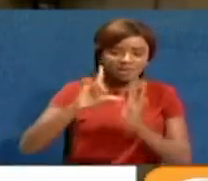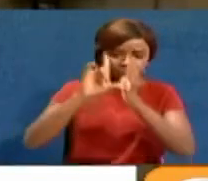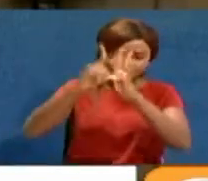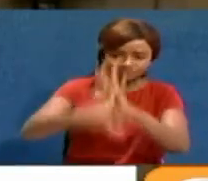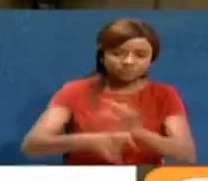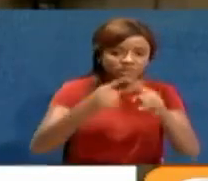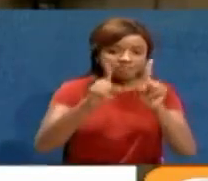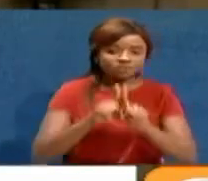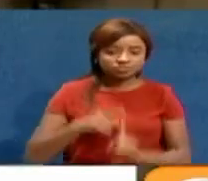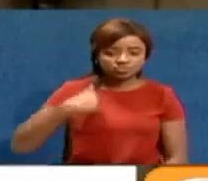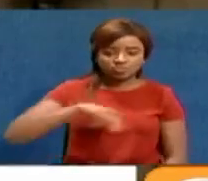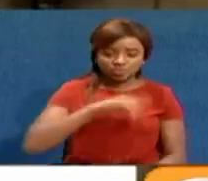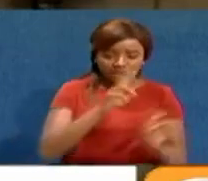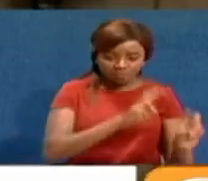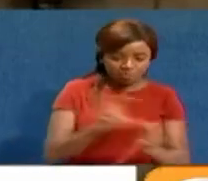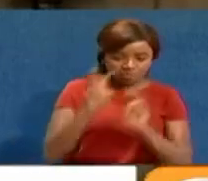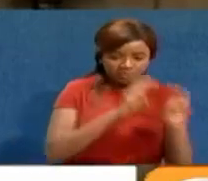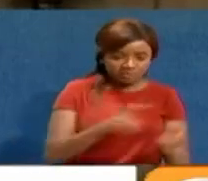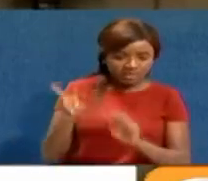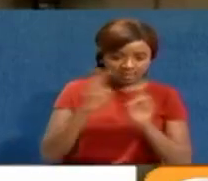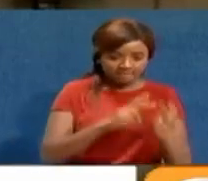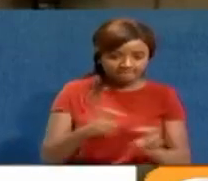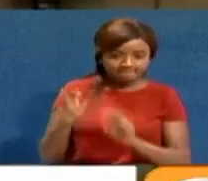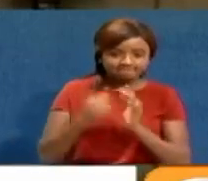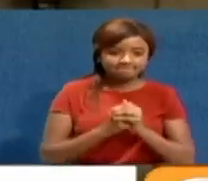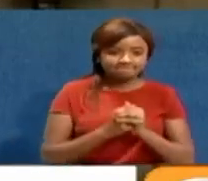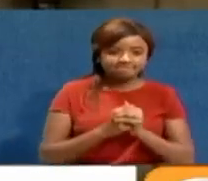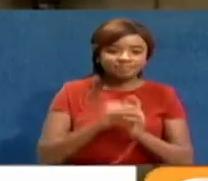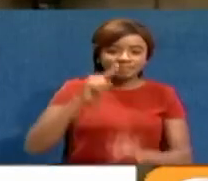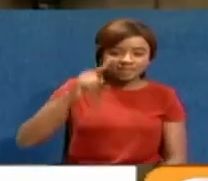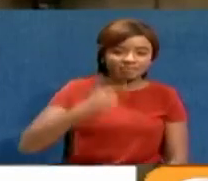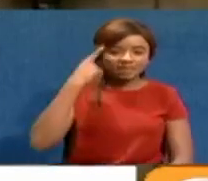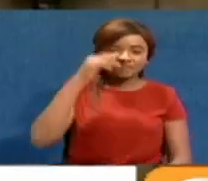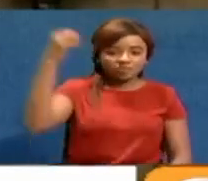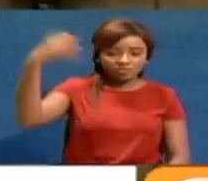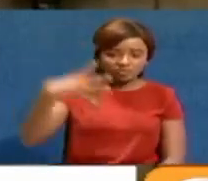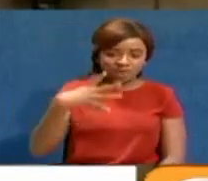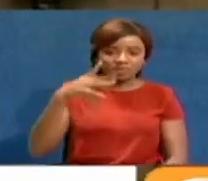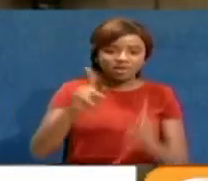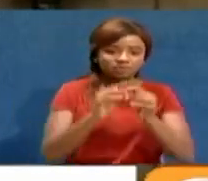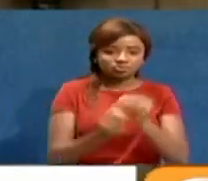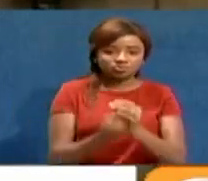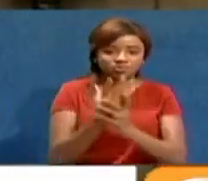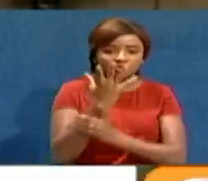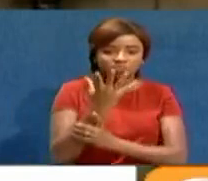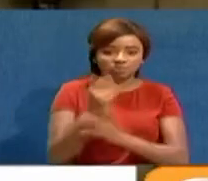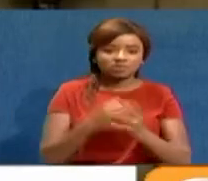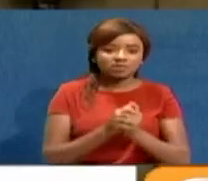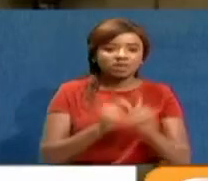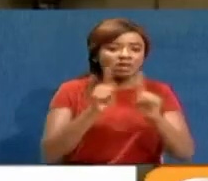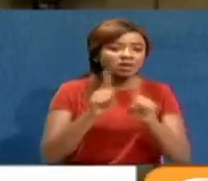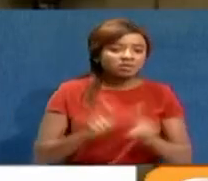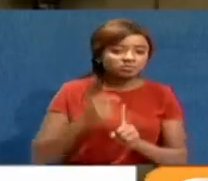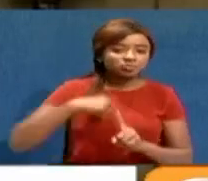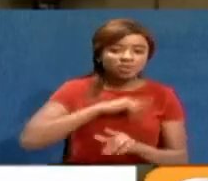later, but we are closely monitoring the demand for power and the growth, and we